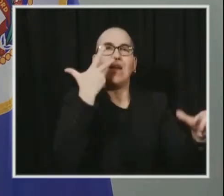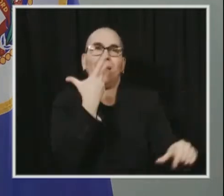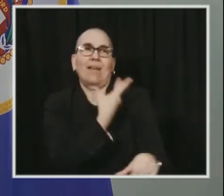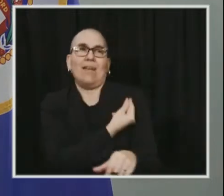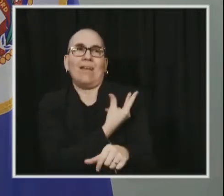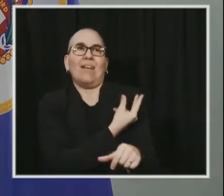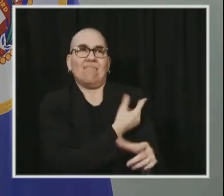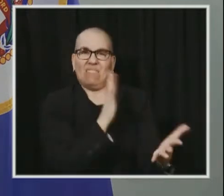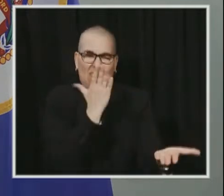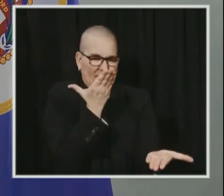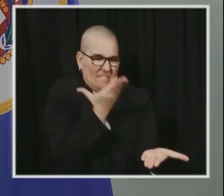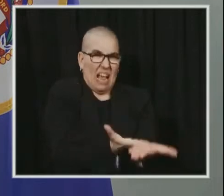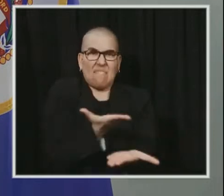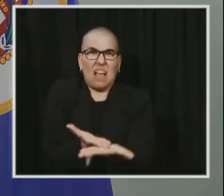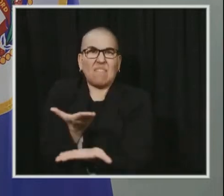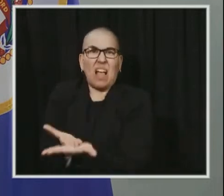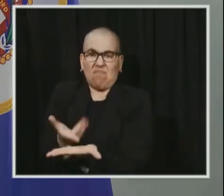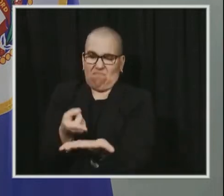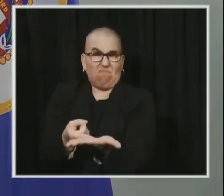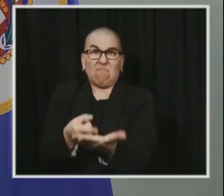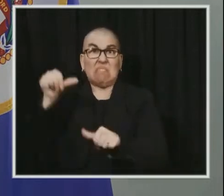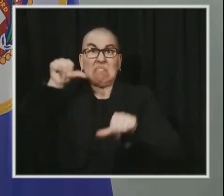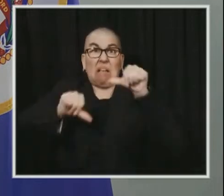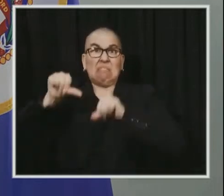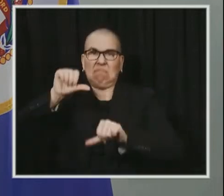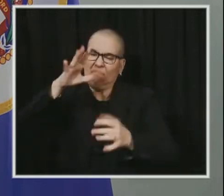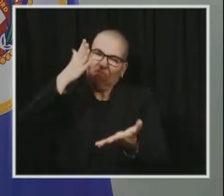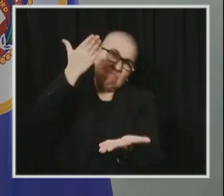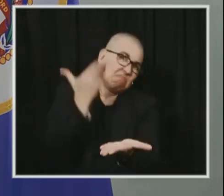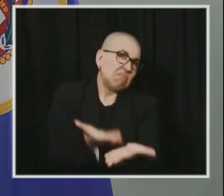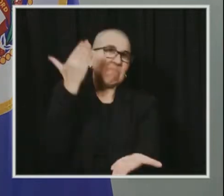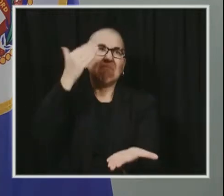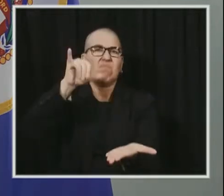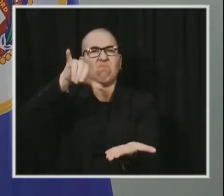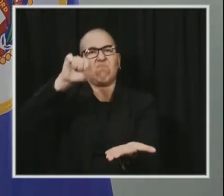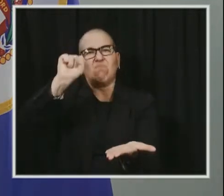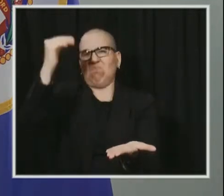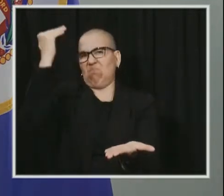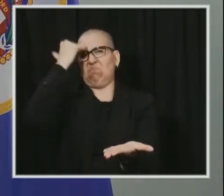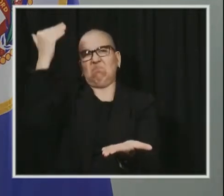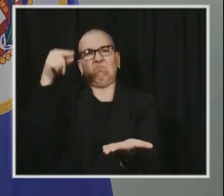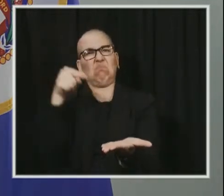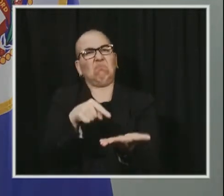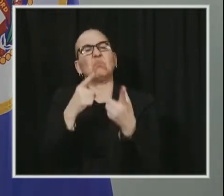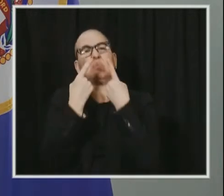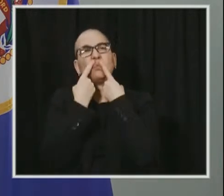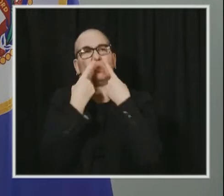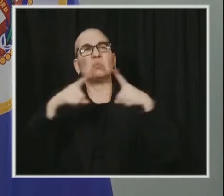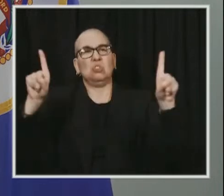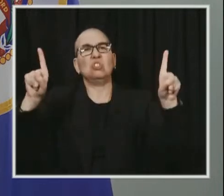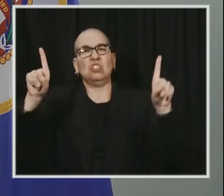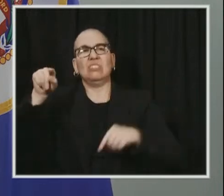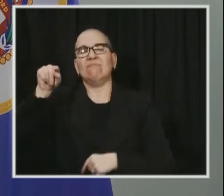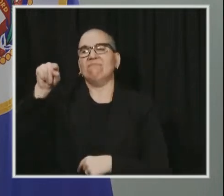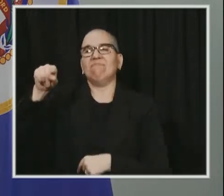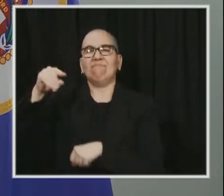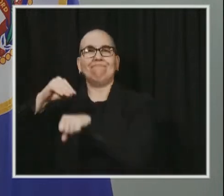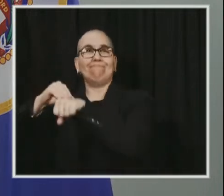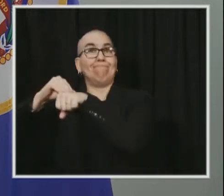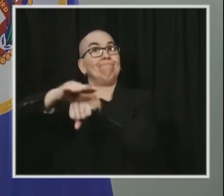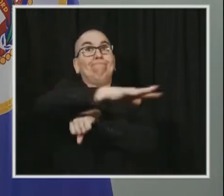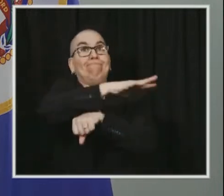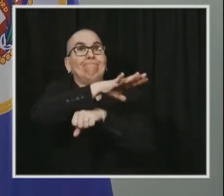the data from in the Health System Coalition, we know that the pandemic has disproportionately affected certain populations: